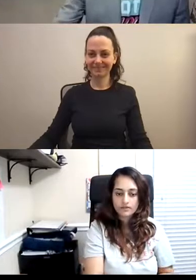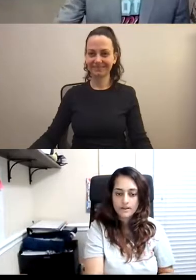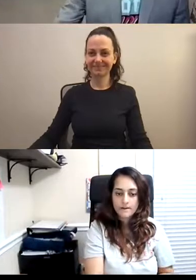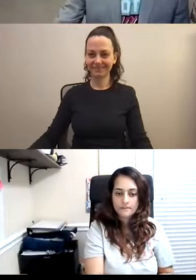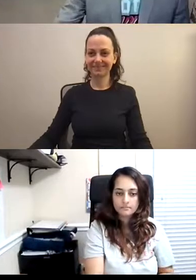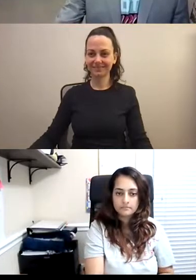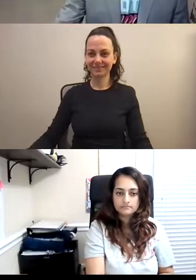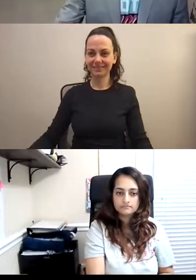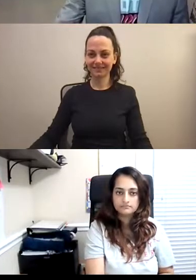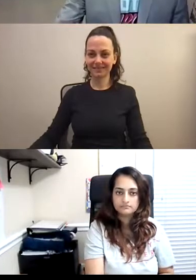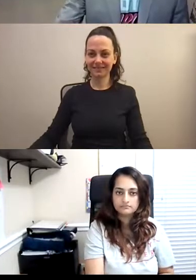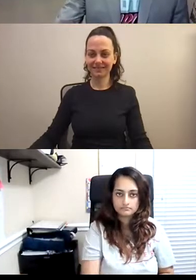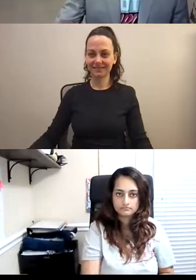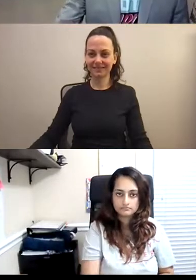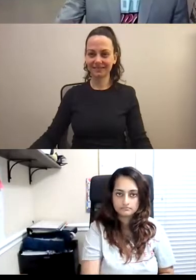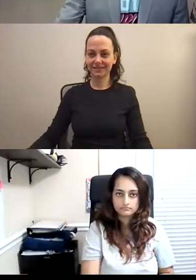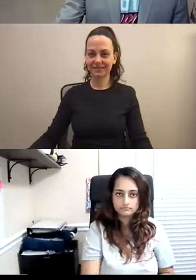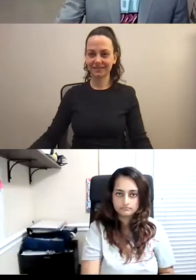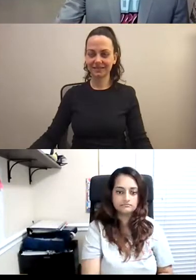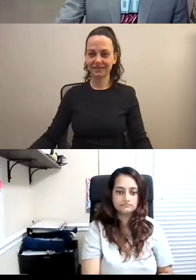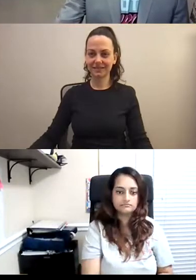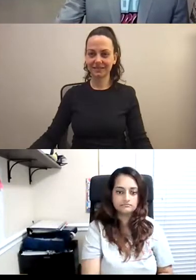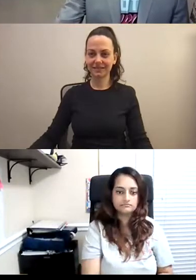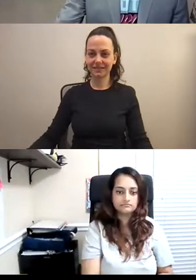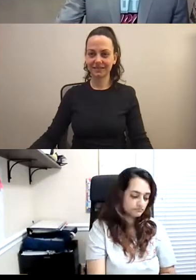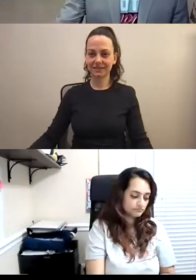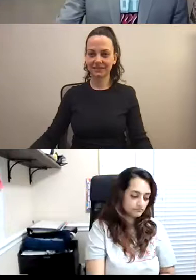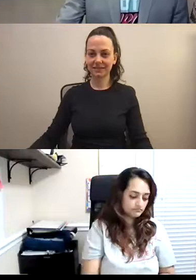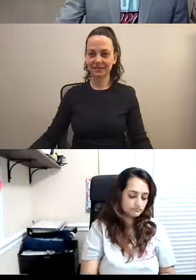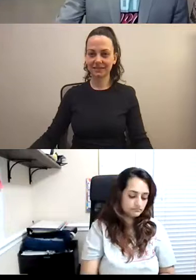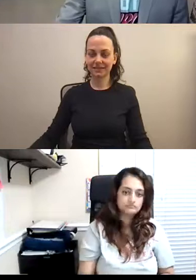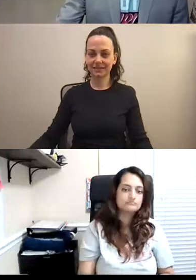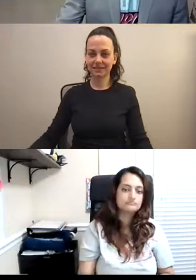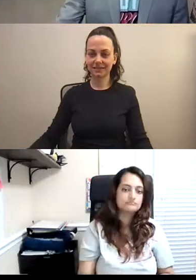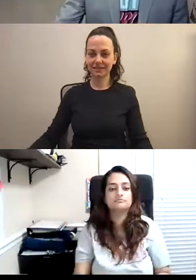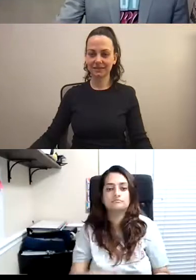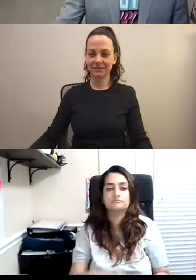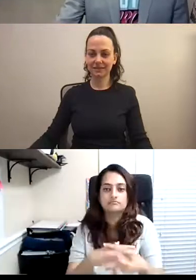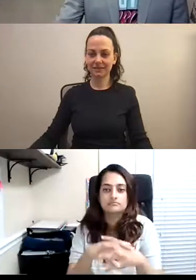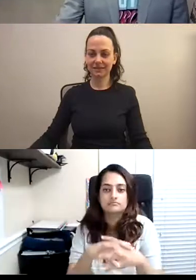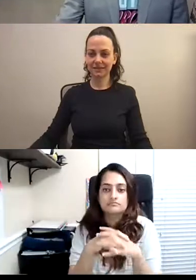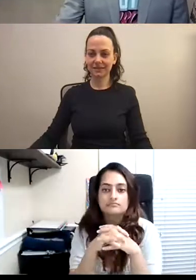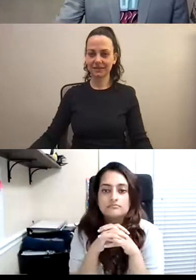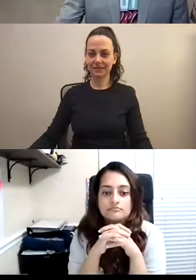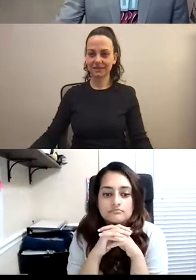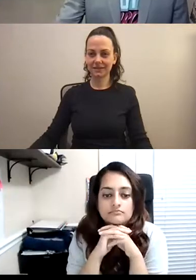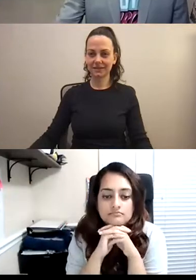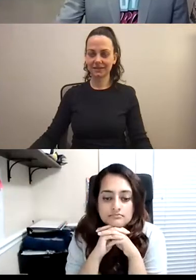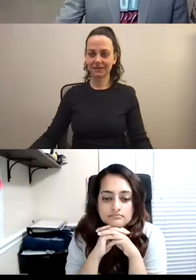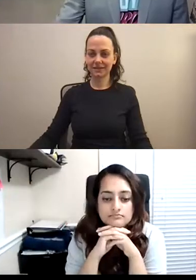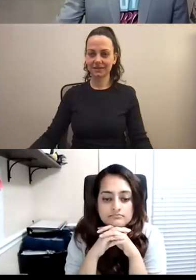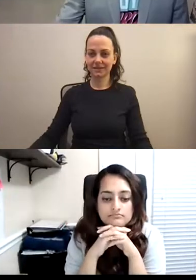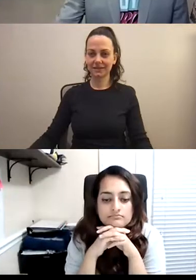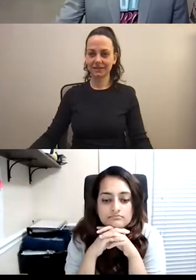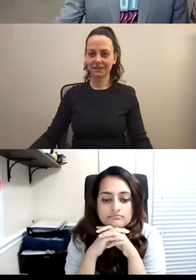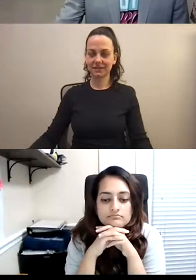so like it was just funny. That's a whole different story. But when I disclosed my disability,